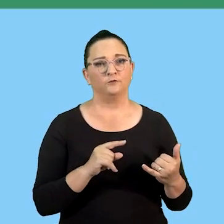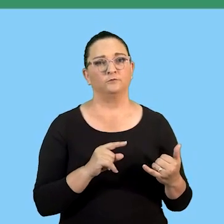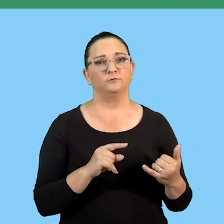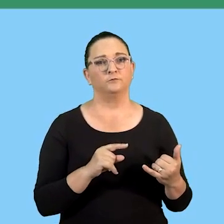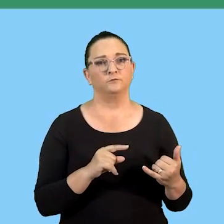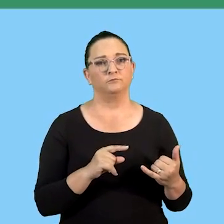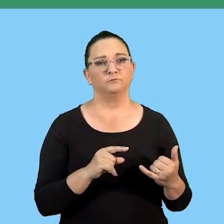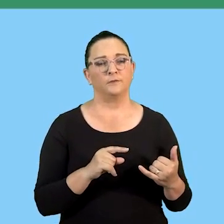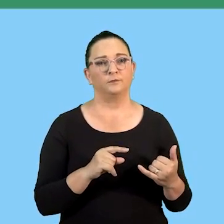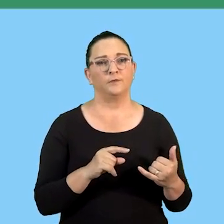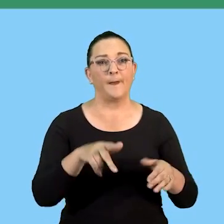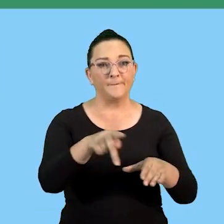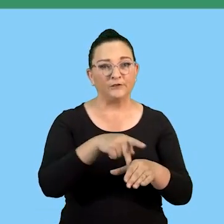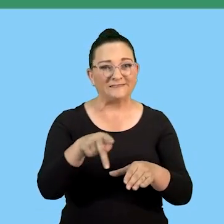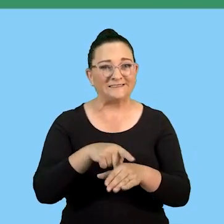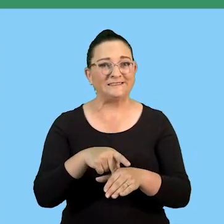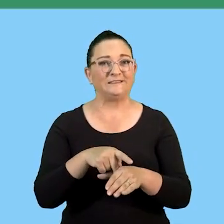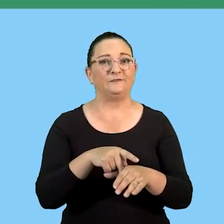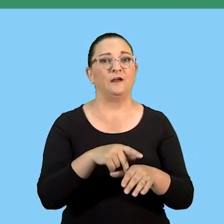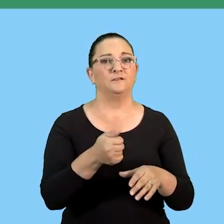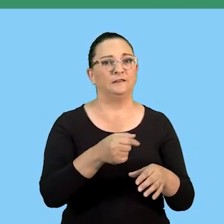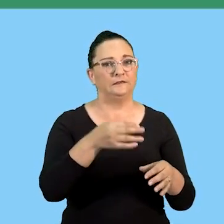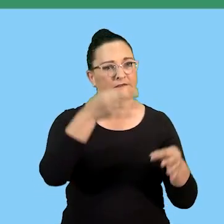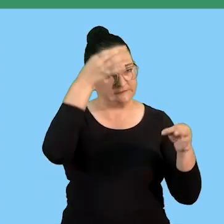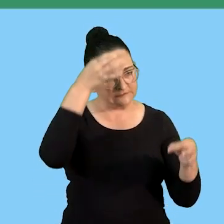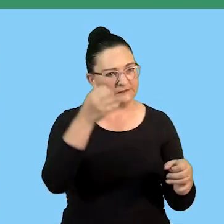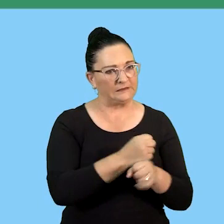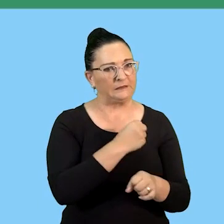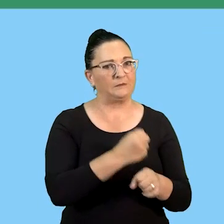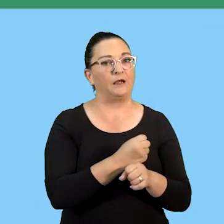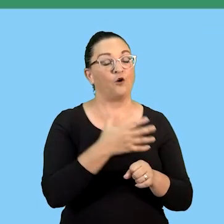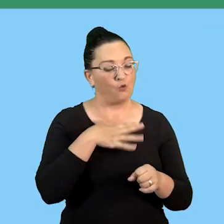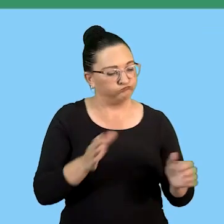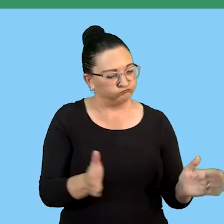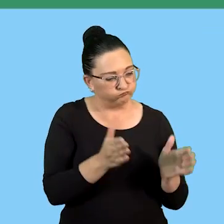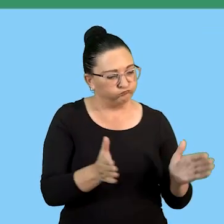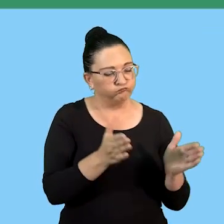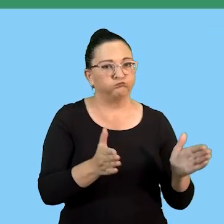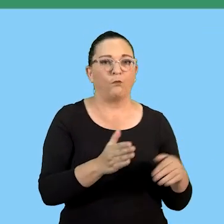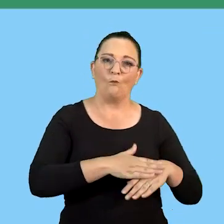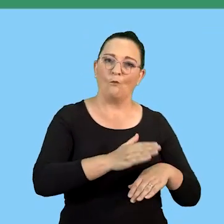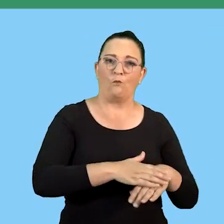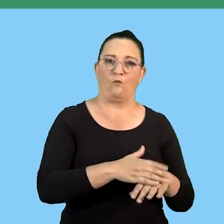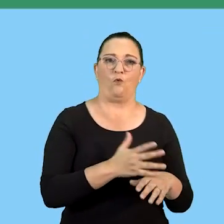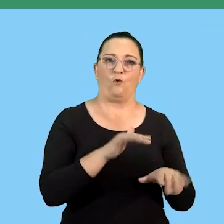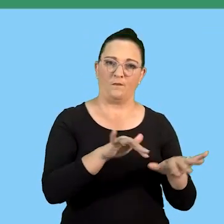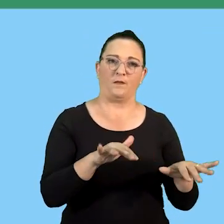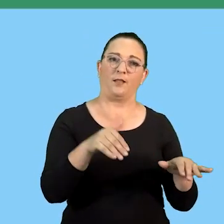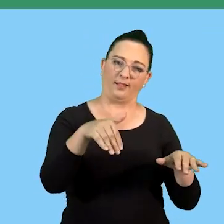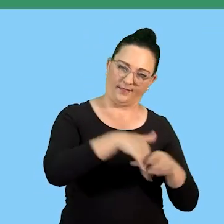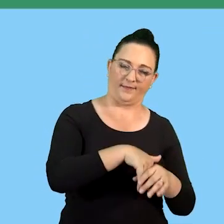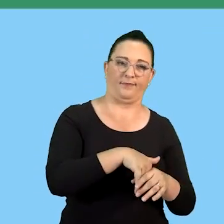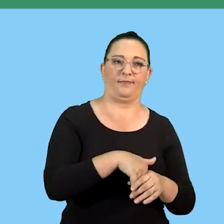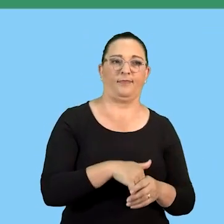participation in decision-making in the workplace. So they have the right, or they are encouraged to participate in